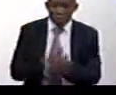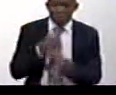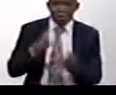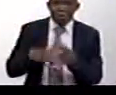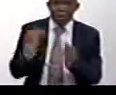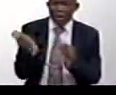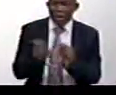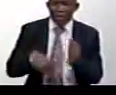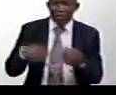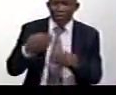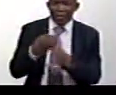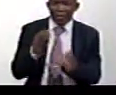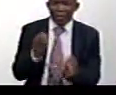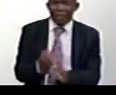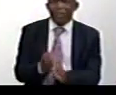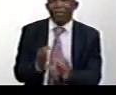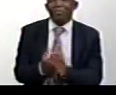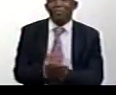every creature.